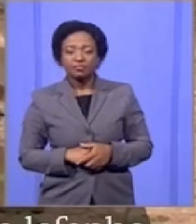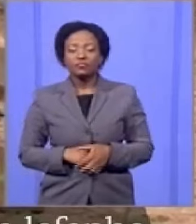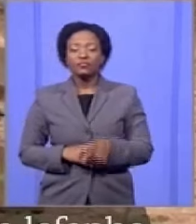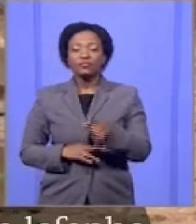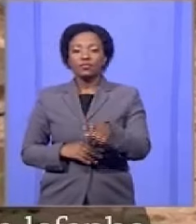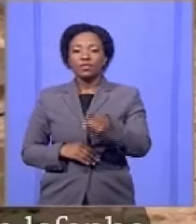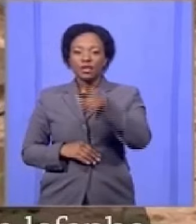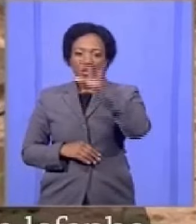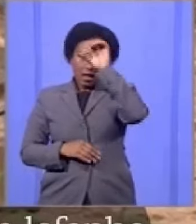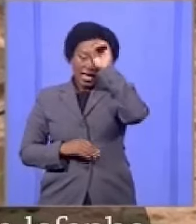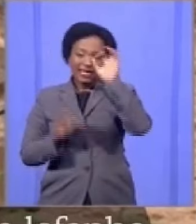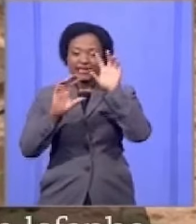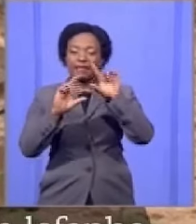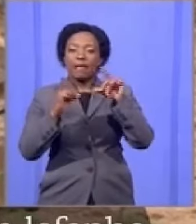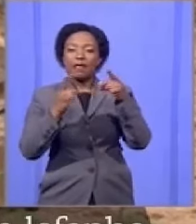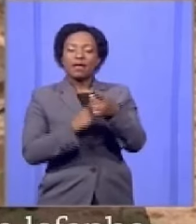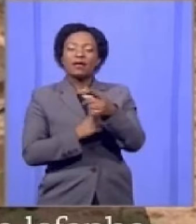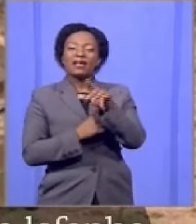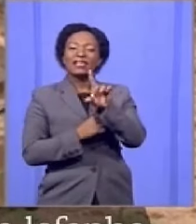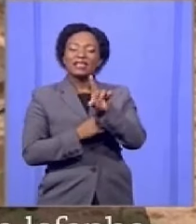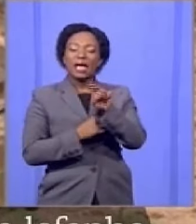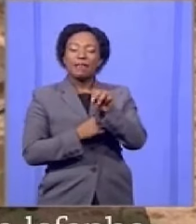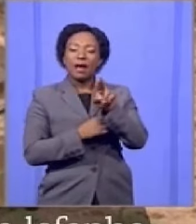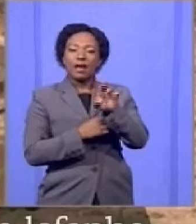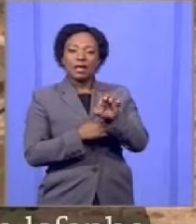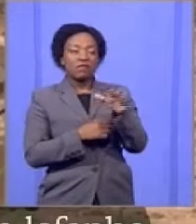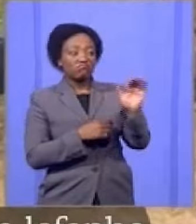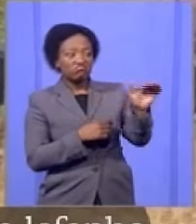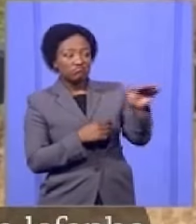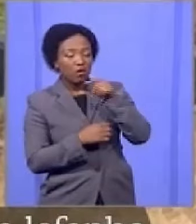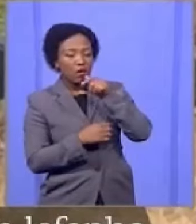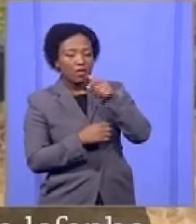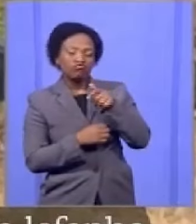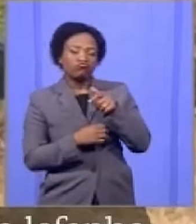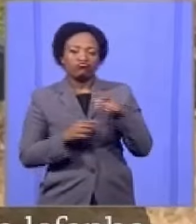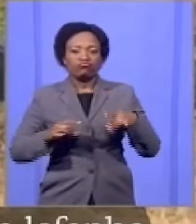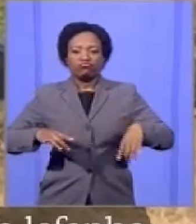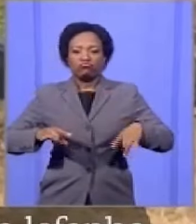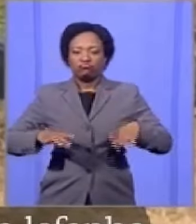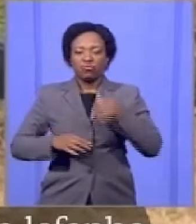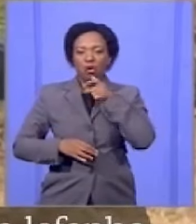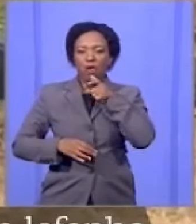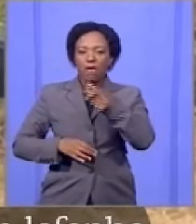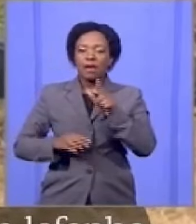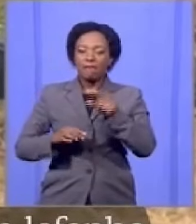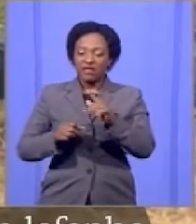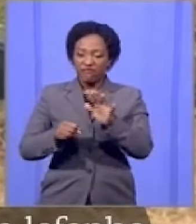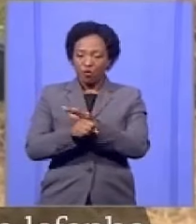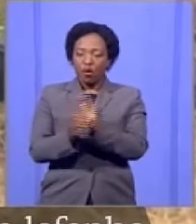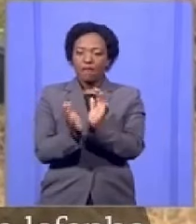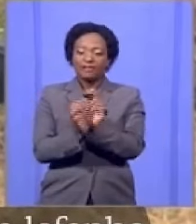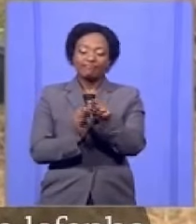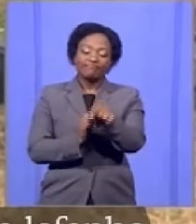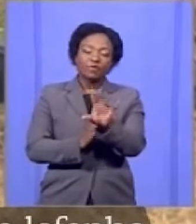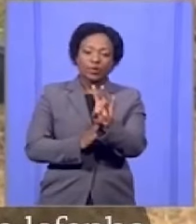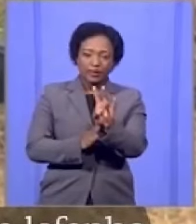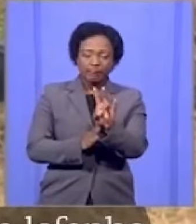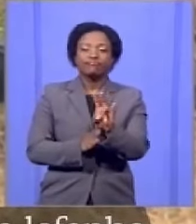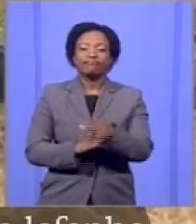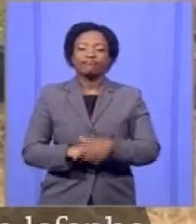le Energy le sekegile go tshwaela malebana le ntlha eno go fitlhelela kopano ya banna le seabe botlhe e tla tshwarwang ka Laboraro.